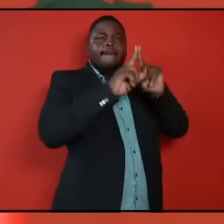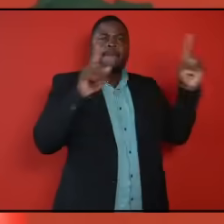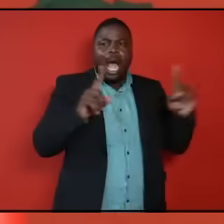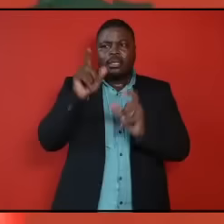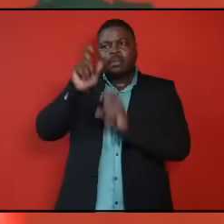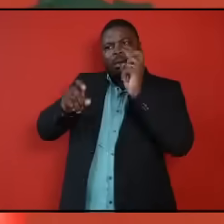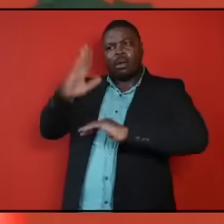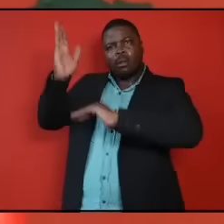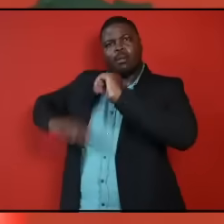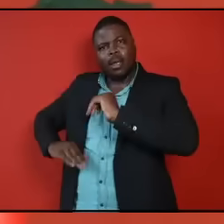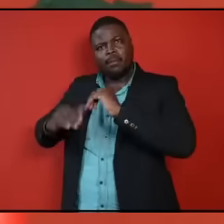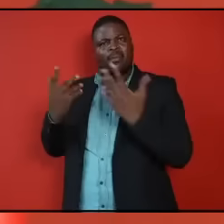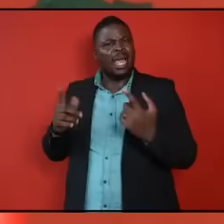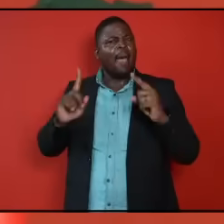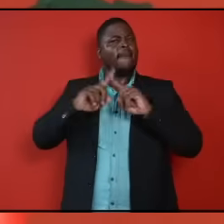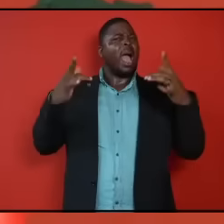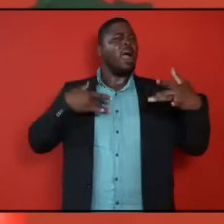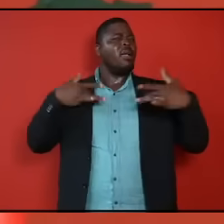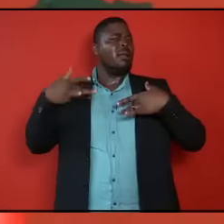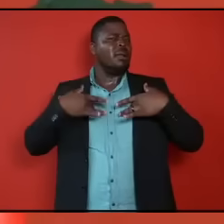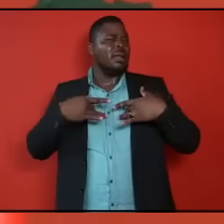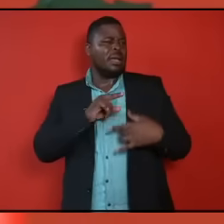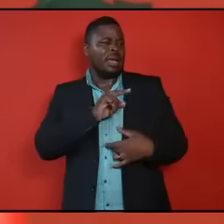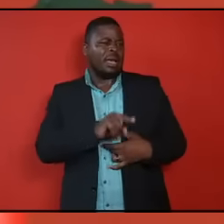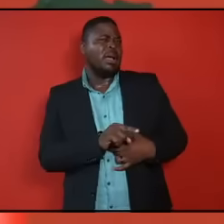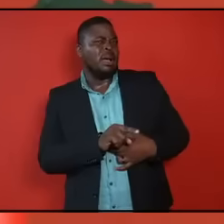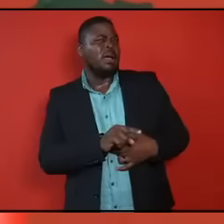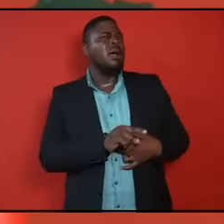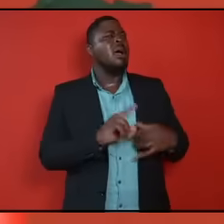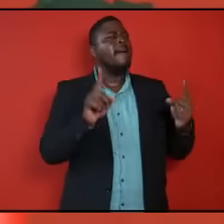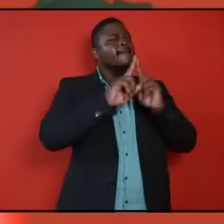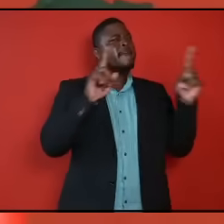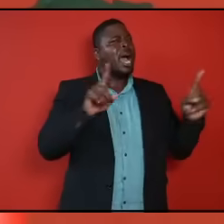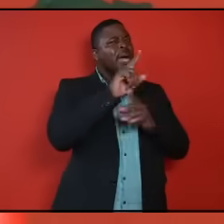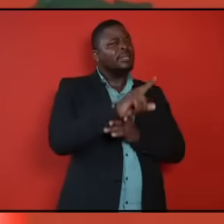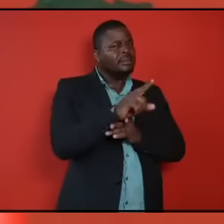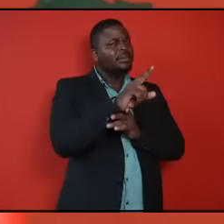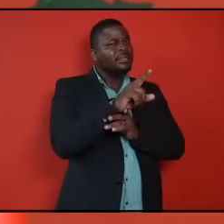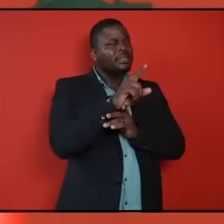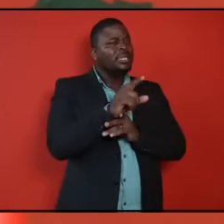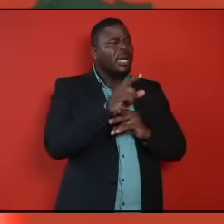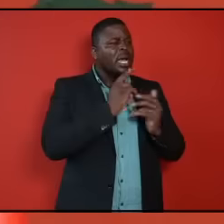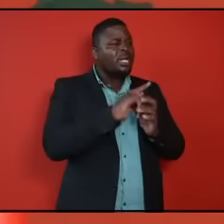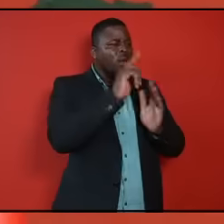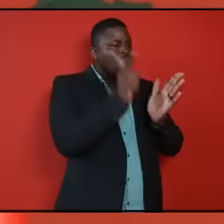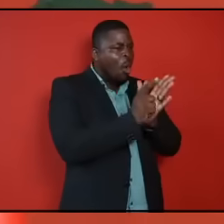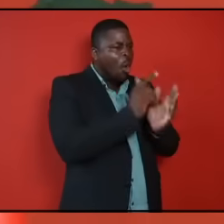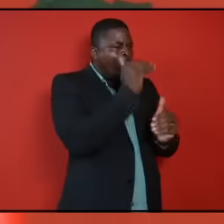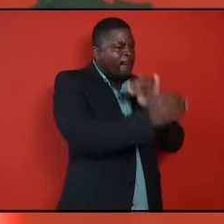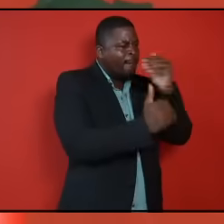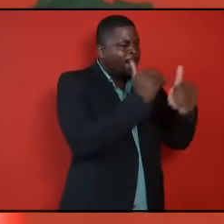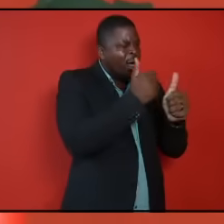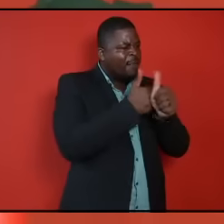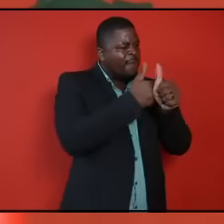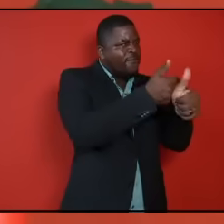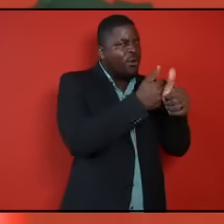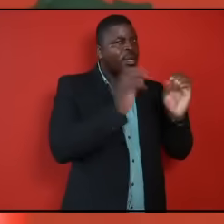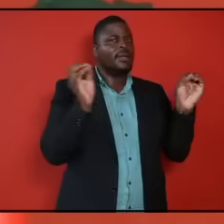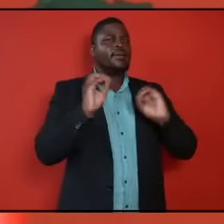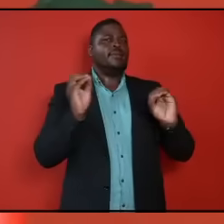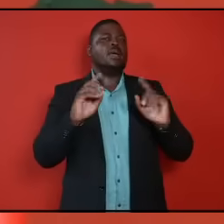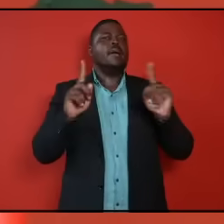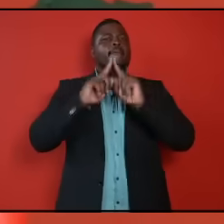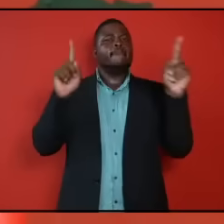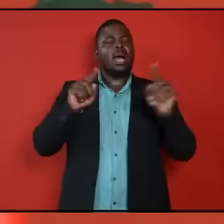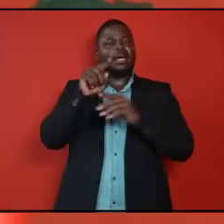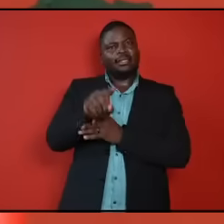transparency, accountability, and adherence to the law of natural justice. The EFF reiterates its call for the